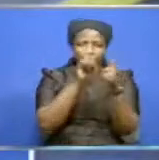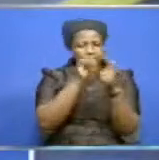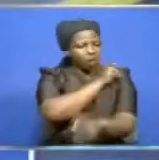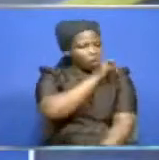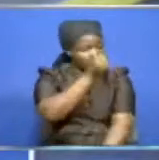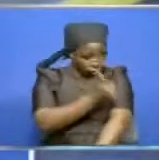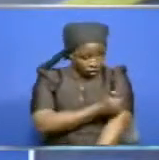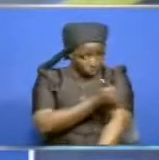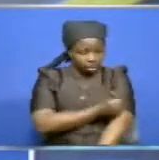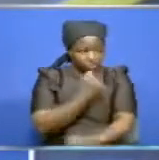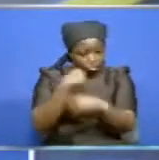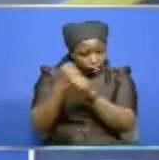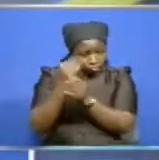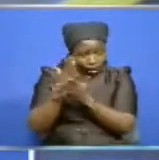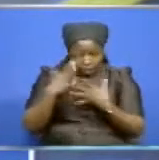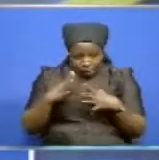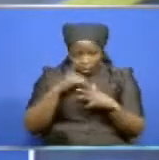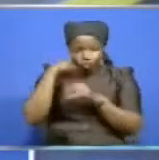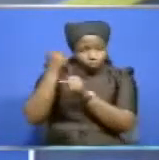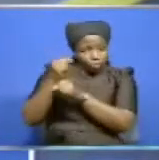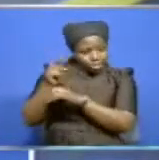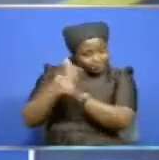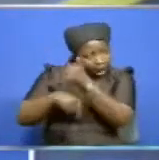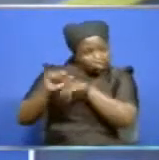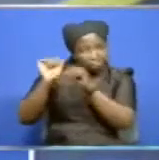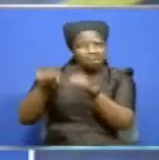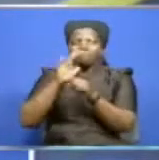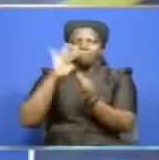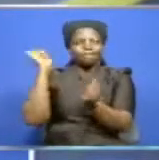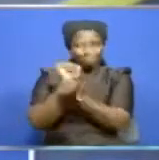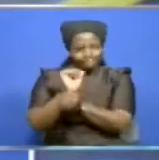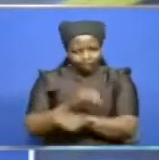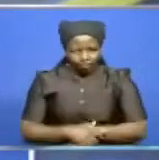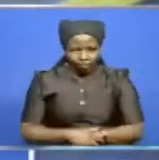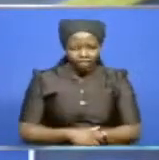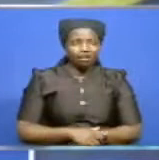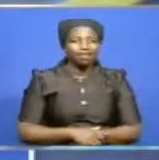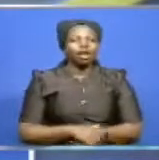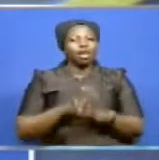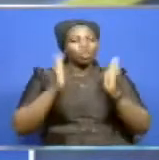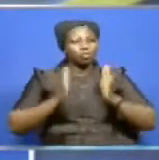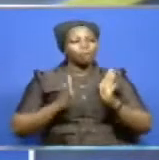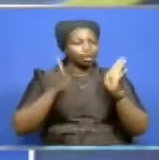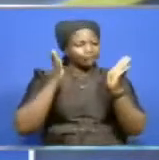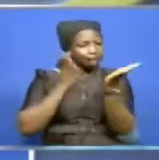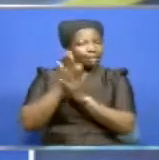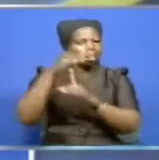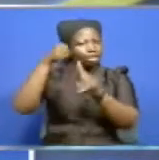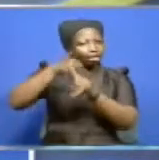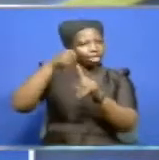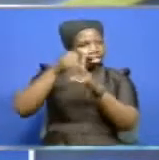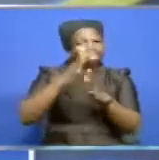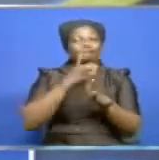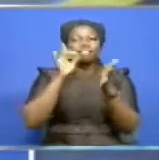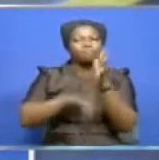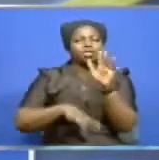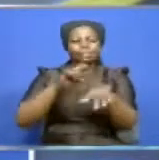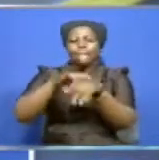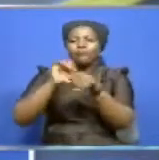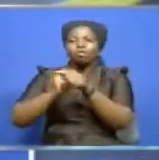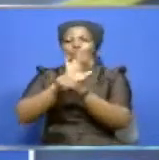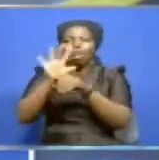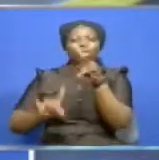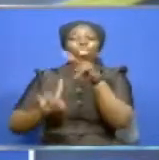authorities so that the perpetrators can be brought to book. According to Human Rights Crusaders, the onset of coronavirus pandemic has been